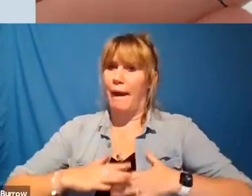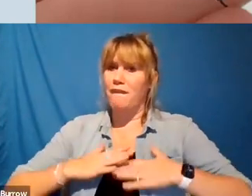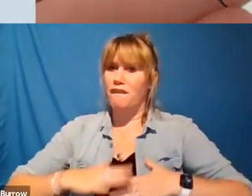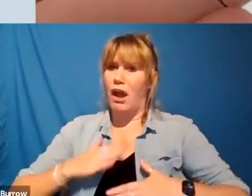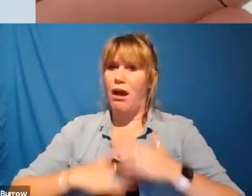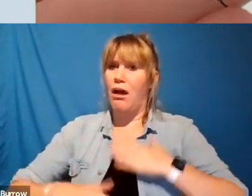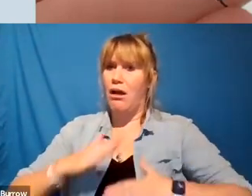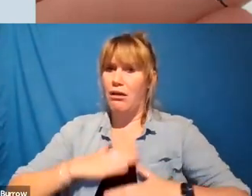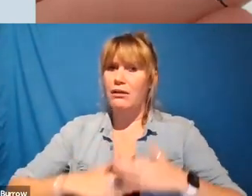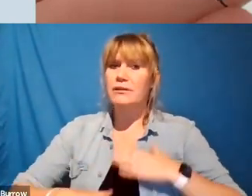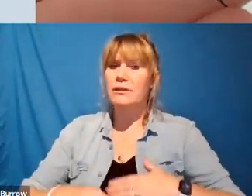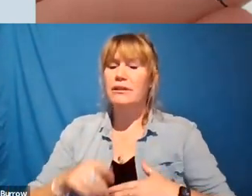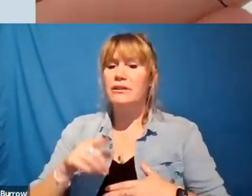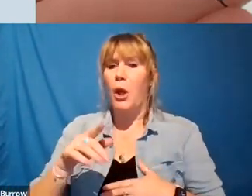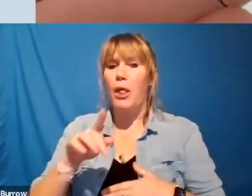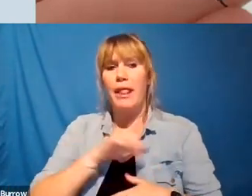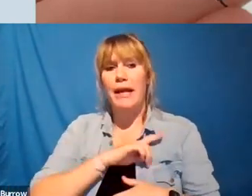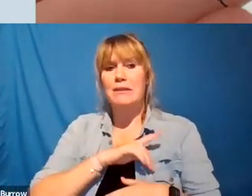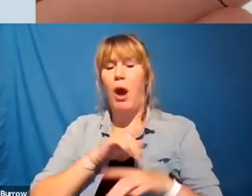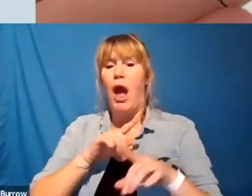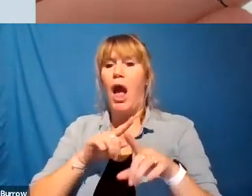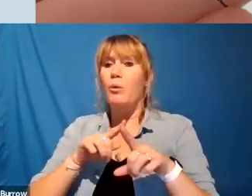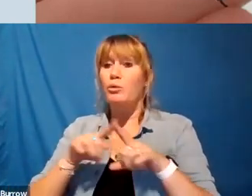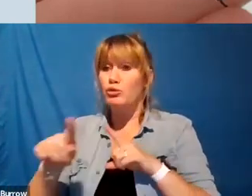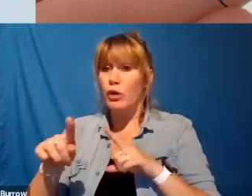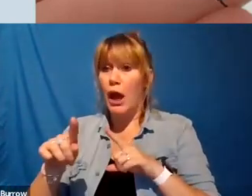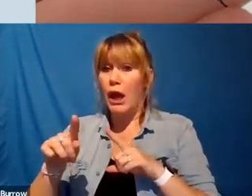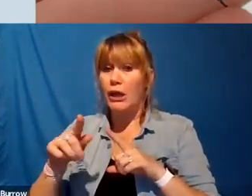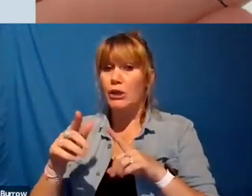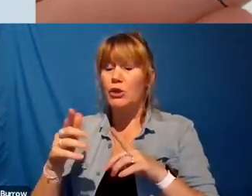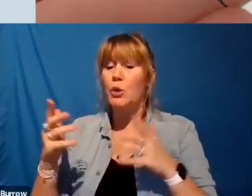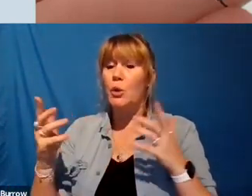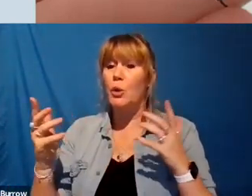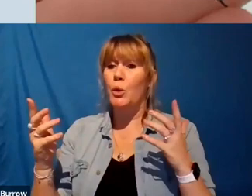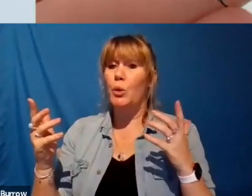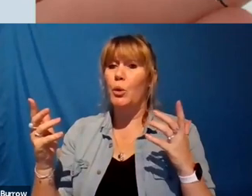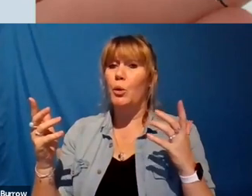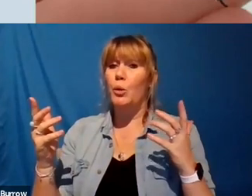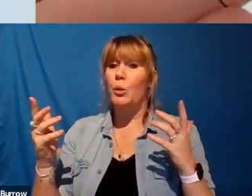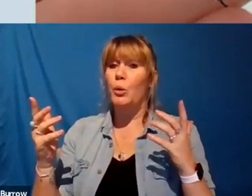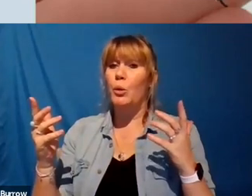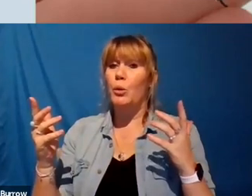So that's also what I was trying to achieve with the individual bumblebees that I started making.